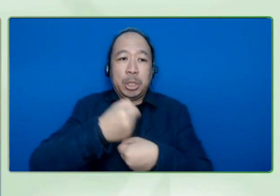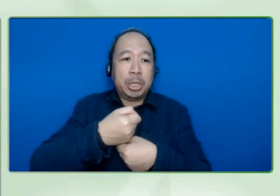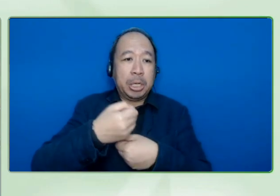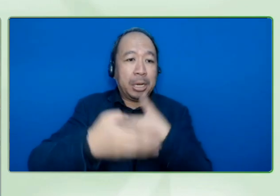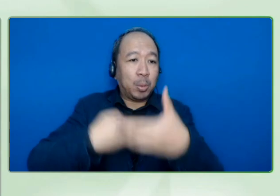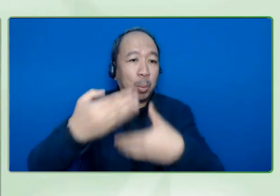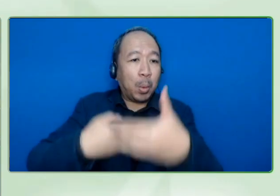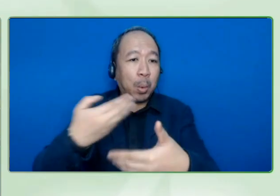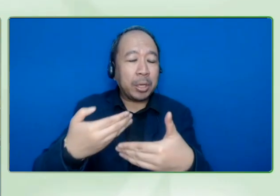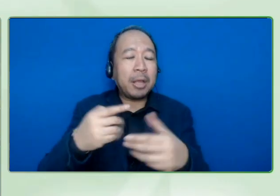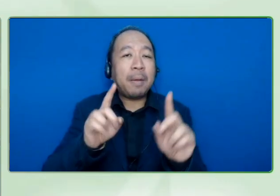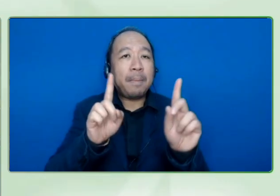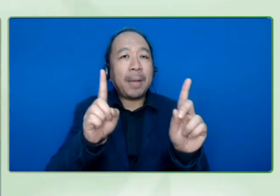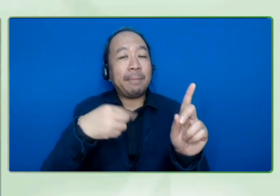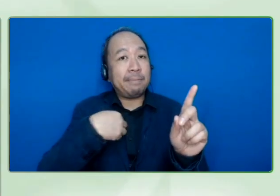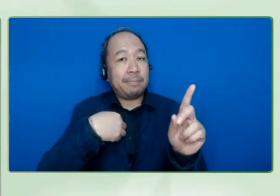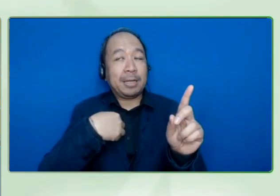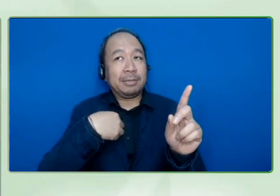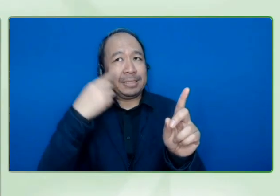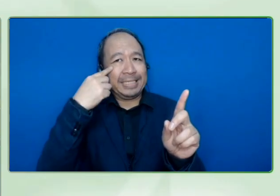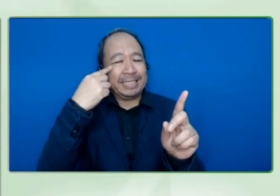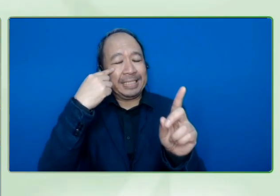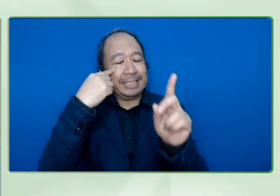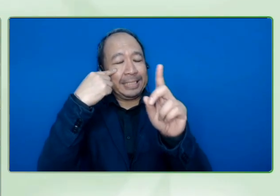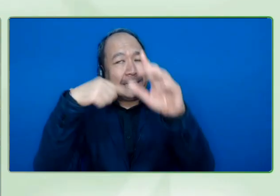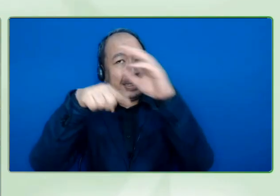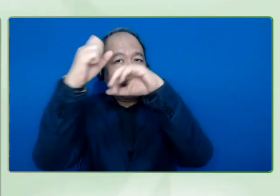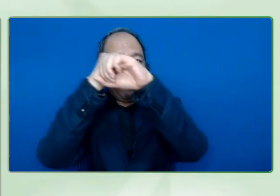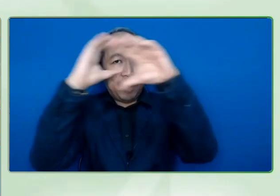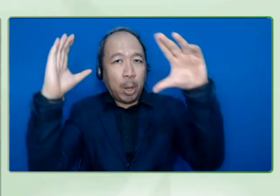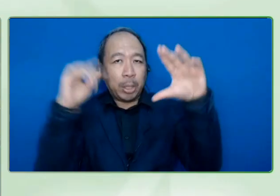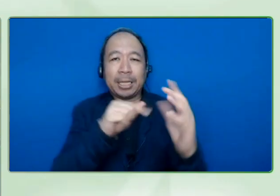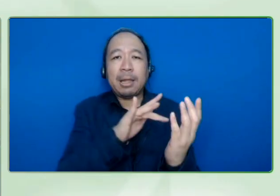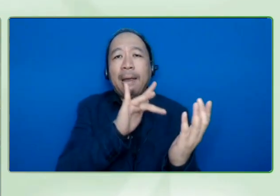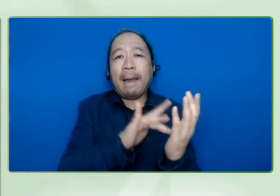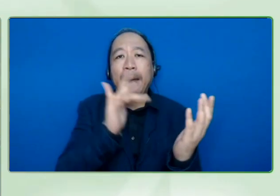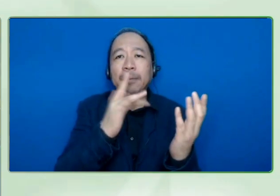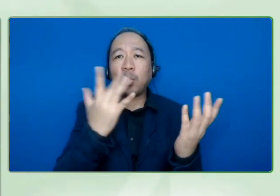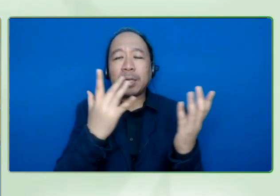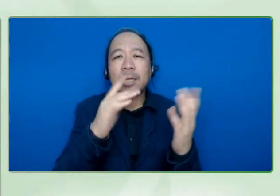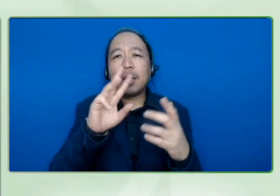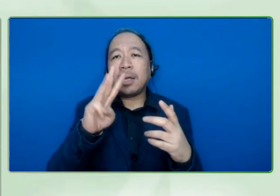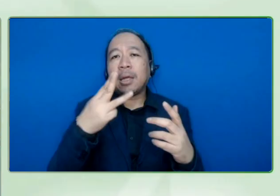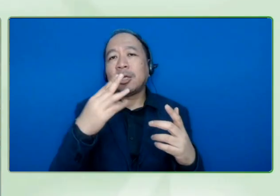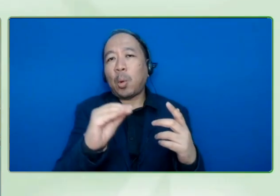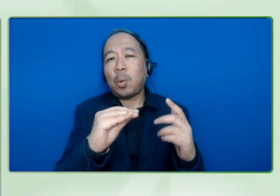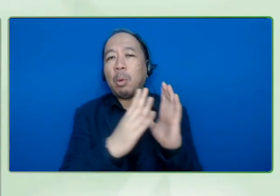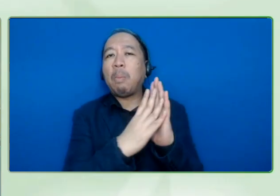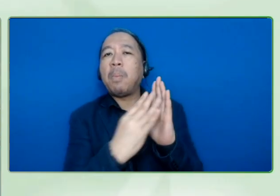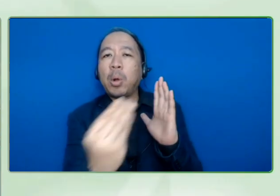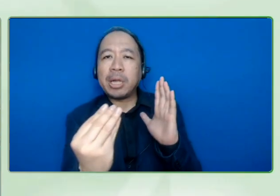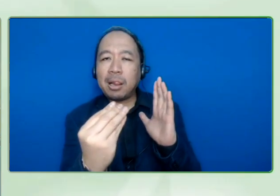what my vision is that this app was developed based from a model, a WHO model that was designed to close